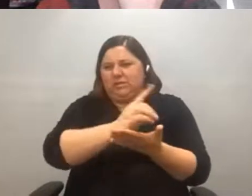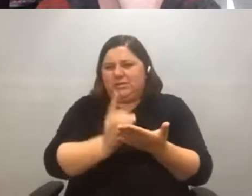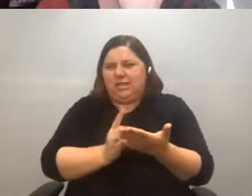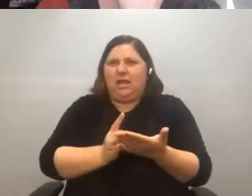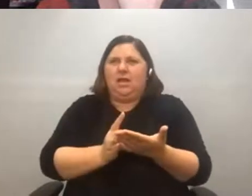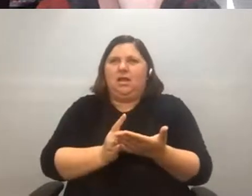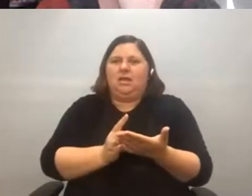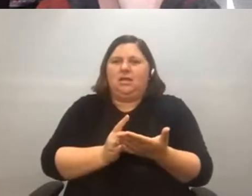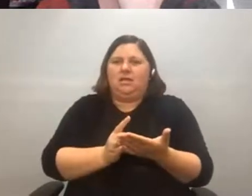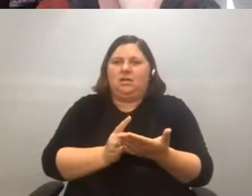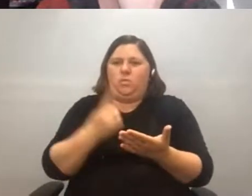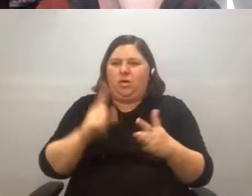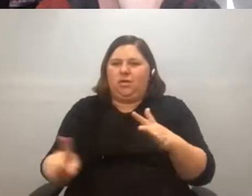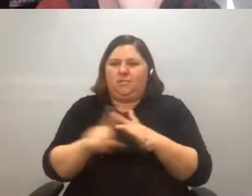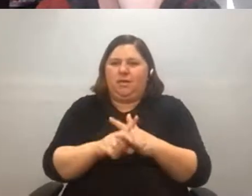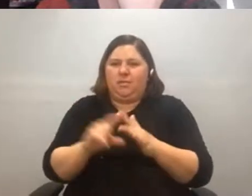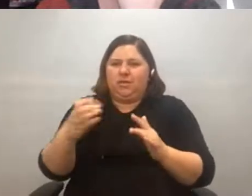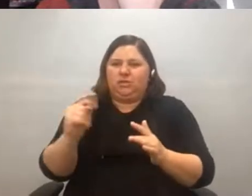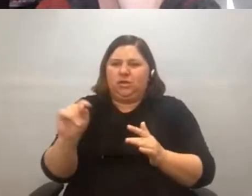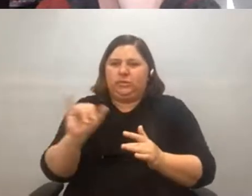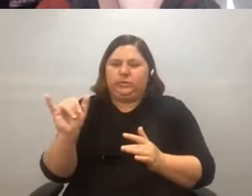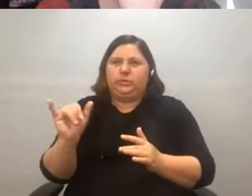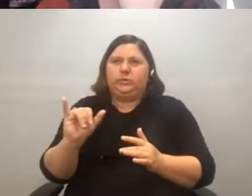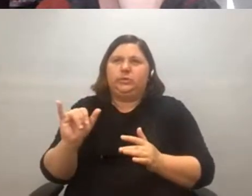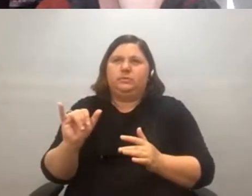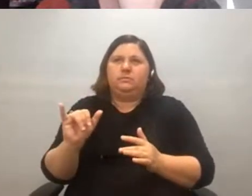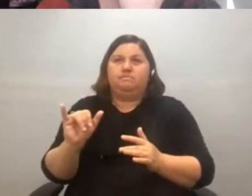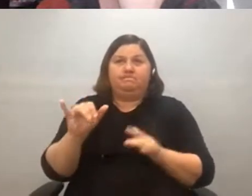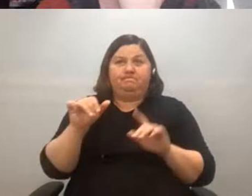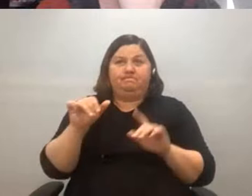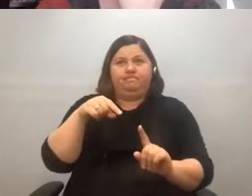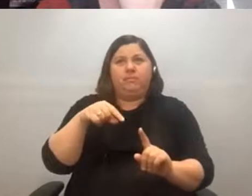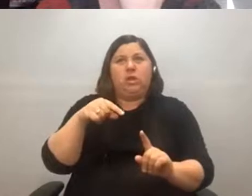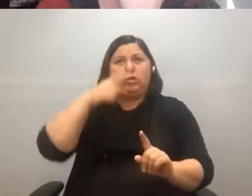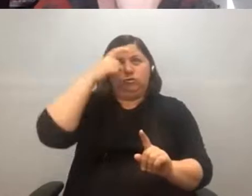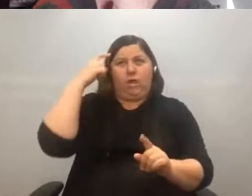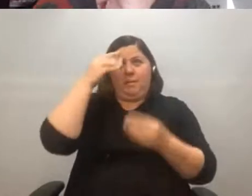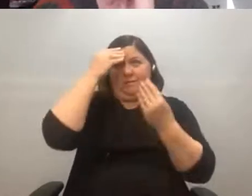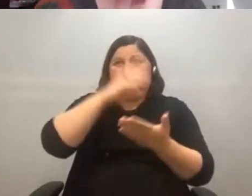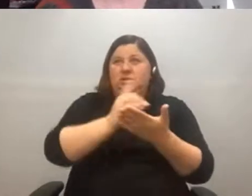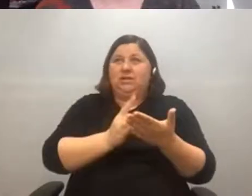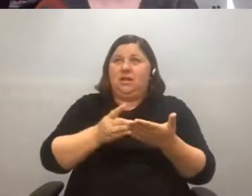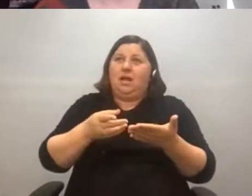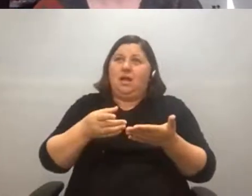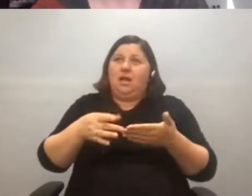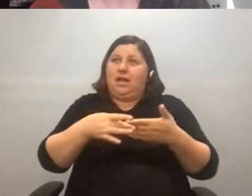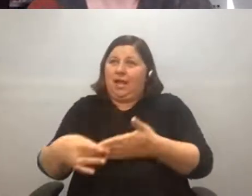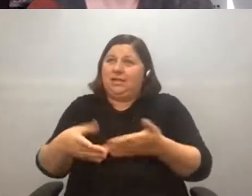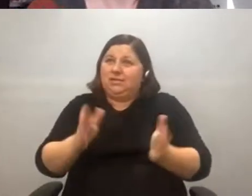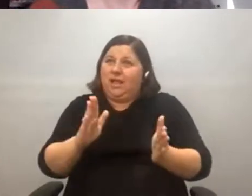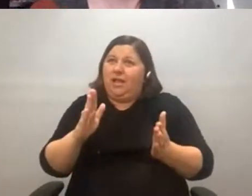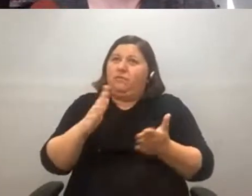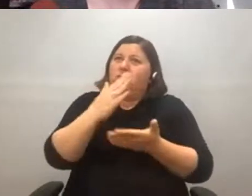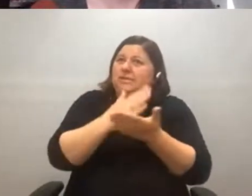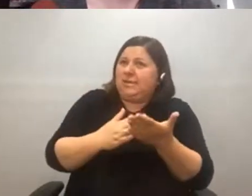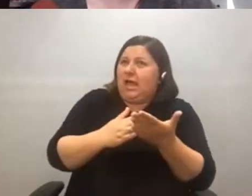the chat as well um but i'll start here do the trauma-informed design guidelines allow for the limited presence of warmer